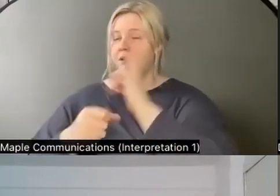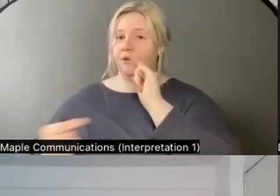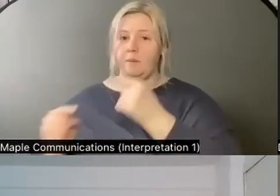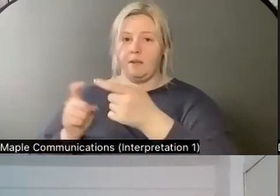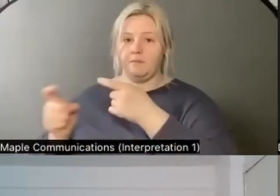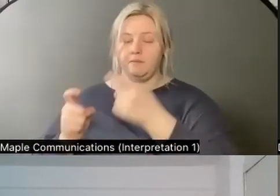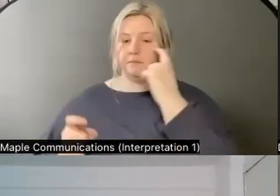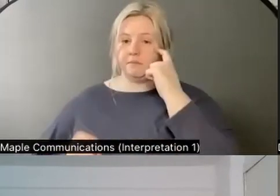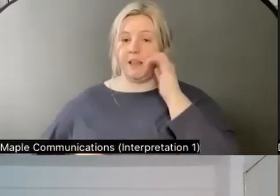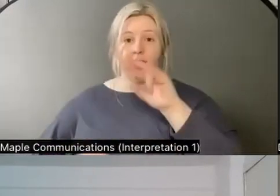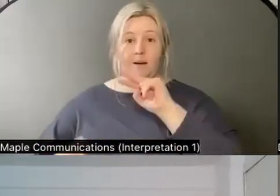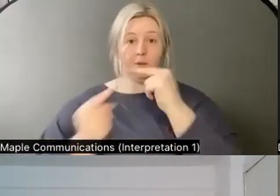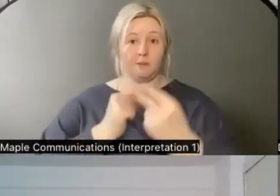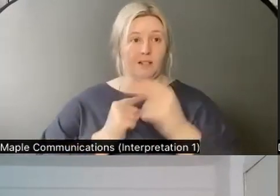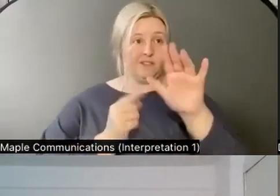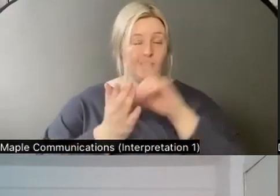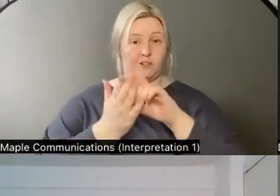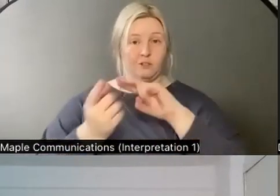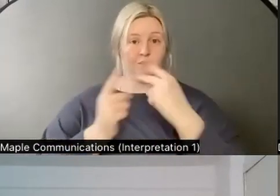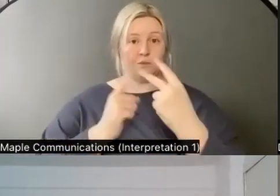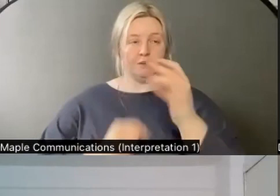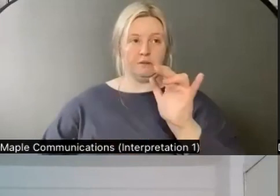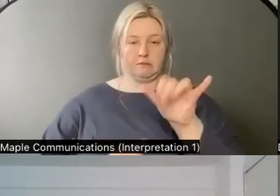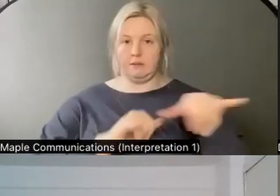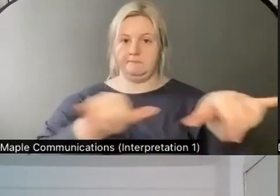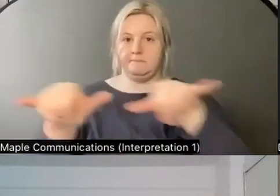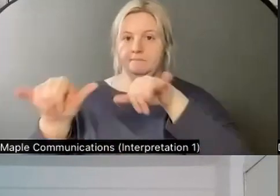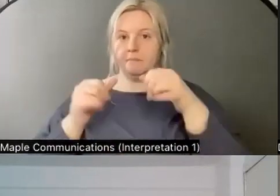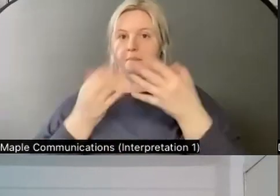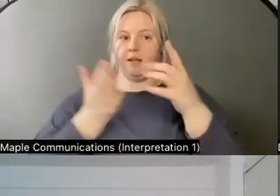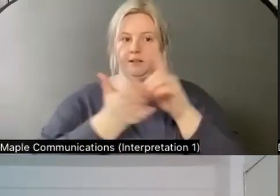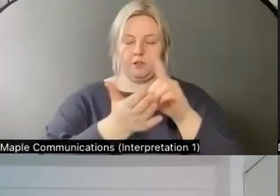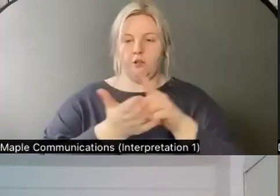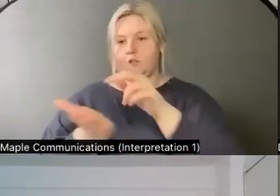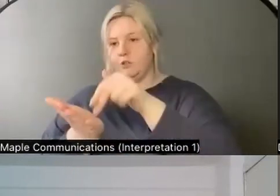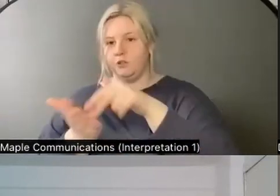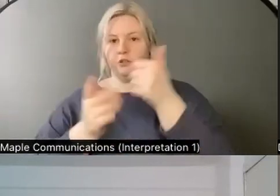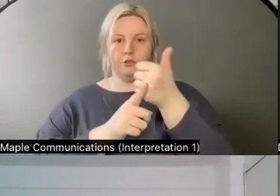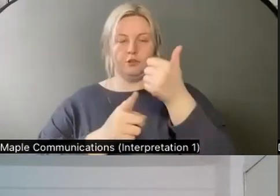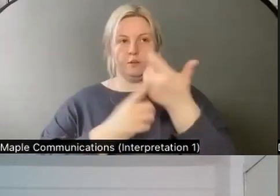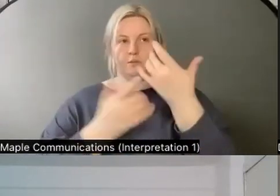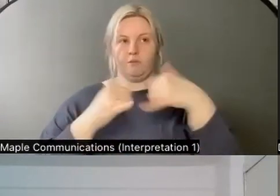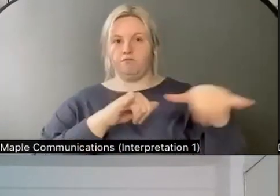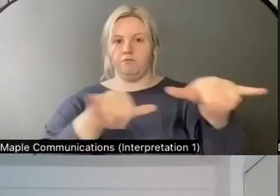perspective among physicians and nurses. It's something that research has